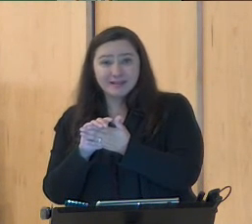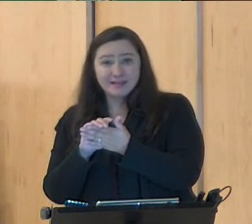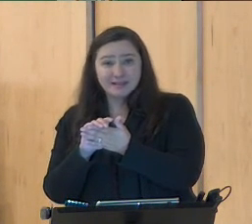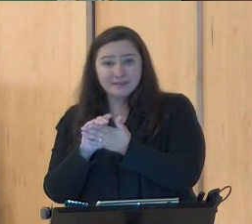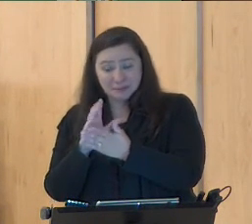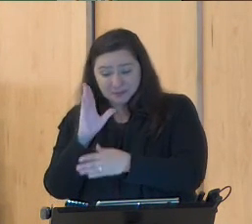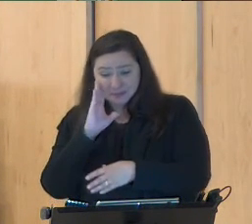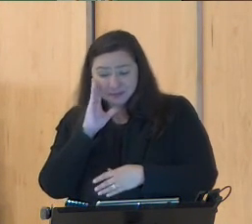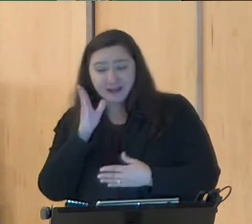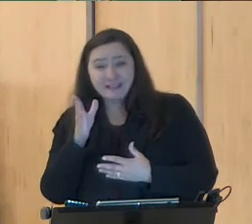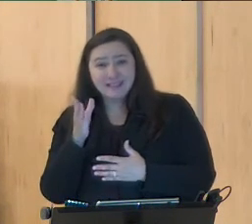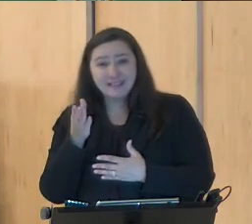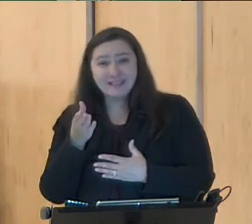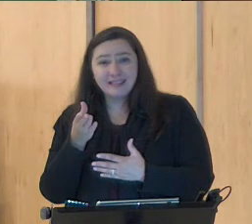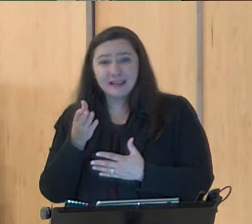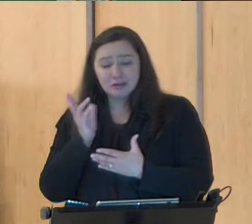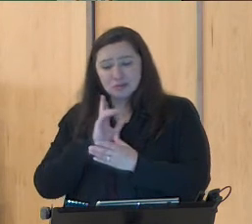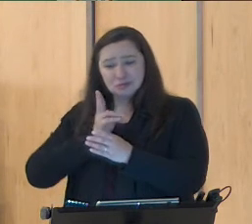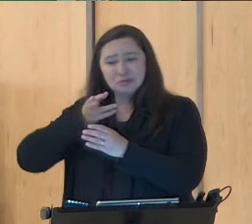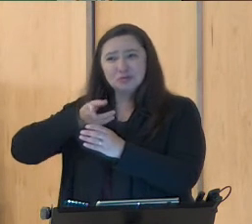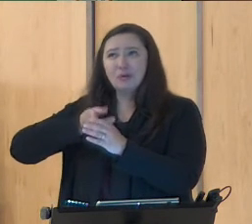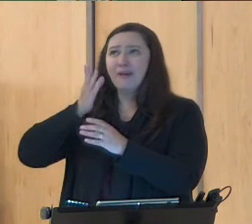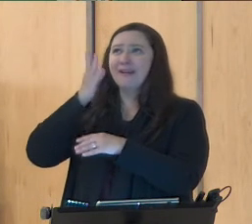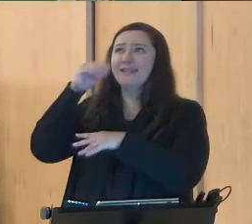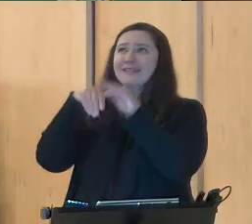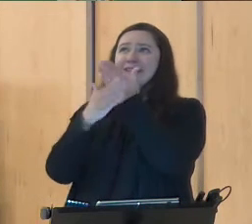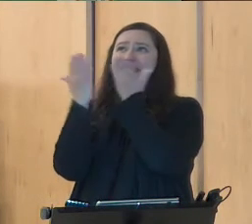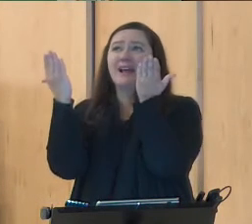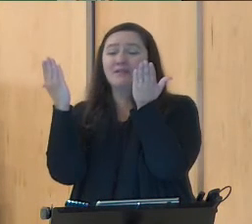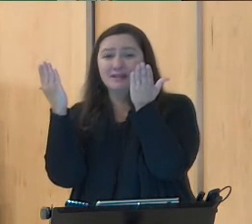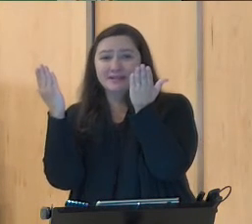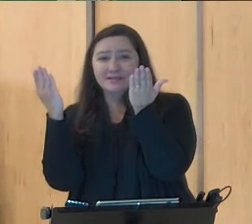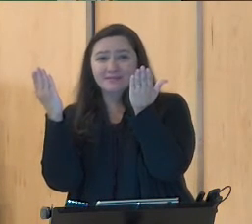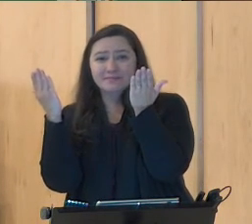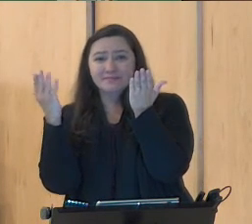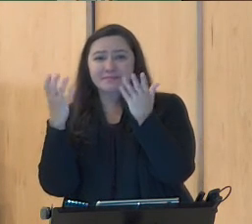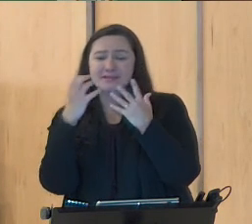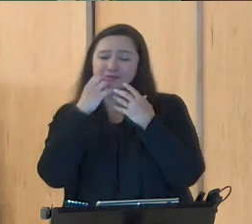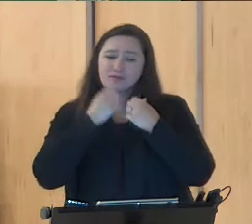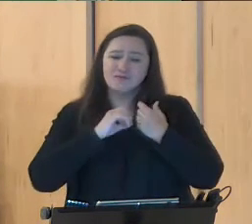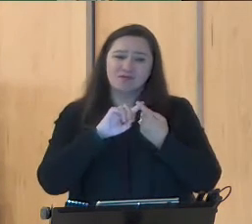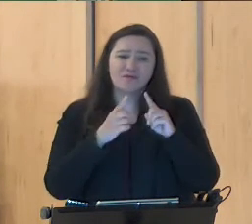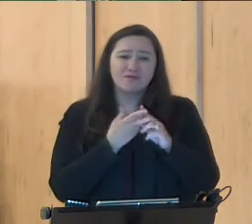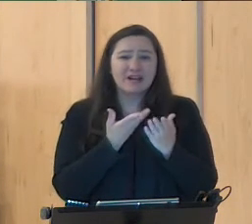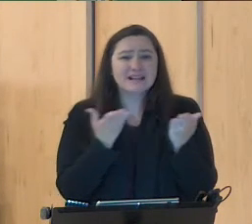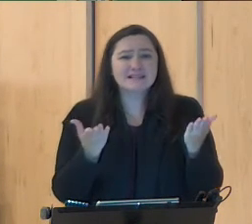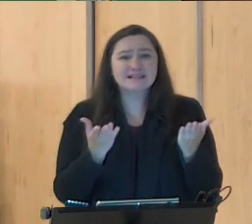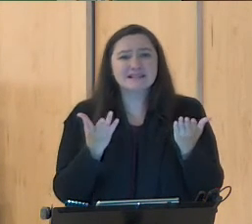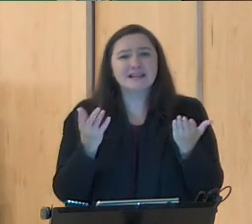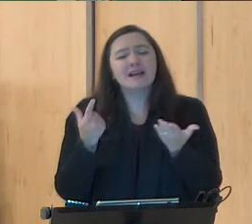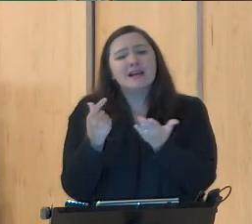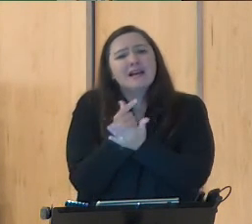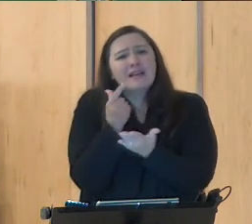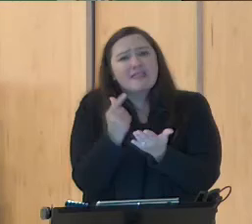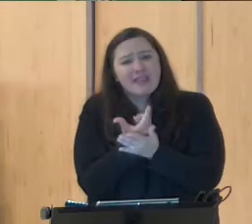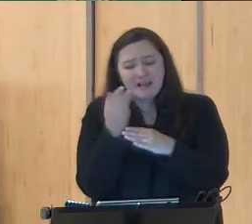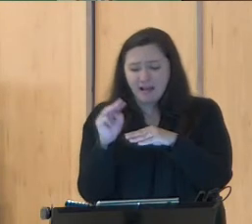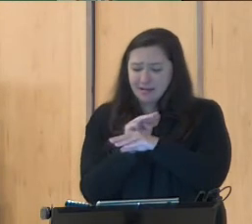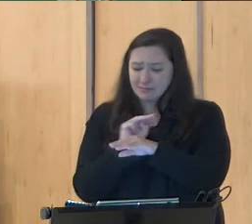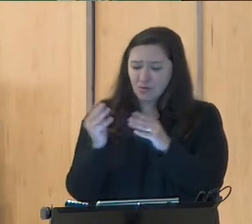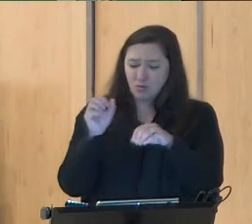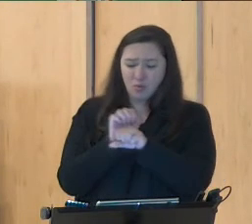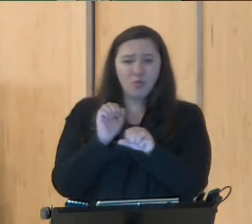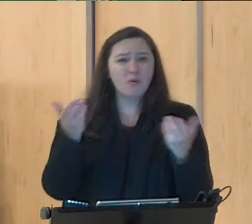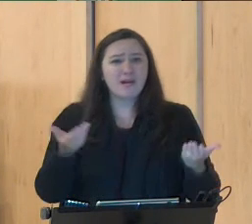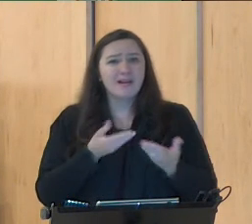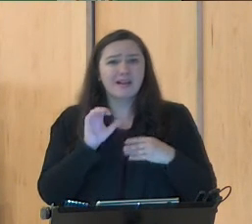Jesus, and who will join us in heaven. So, dear friends, when it comes to our gospel ministry here at St.